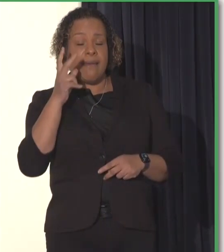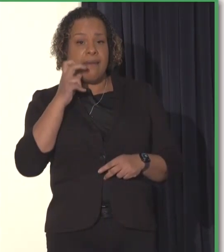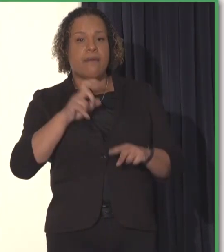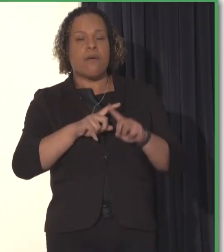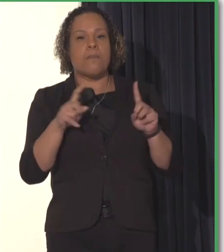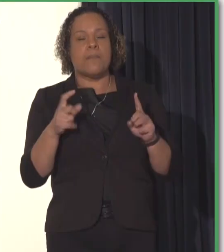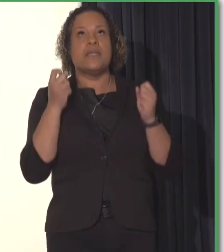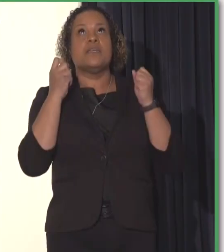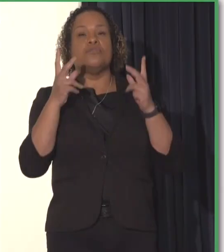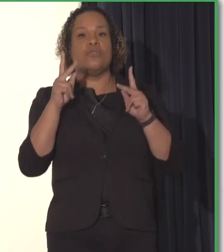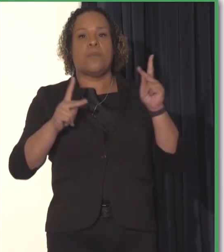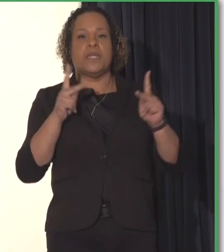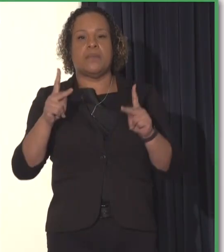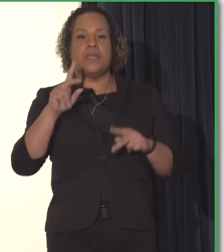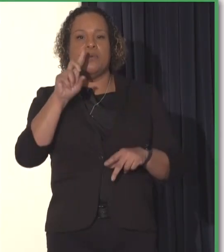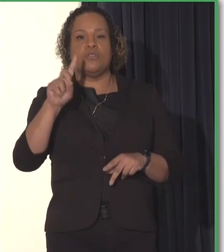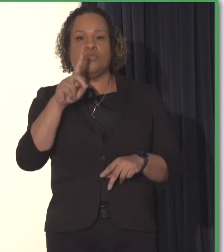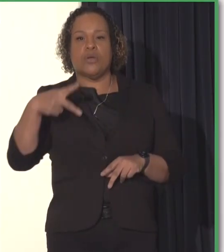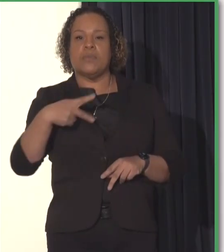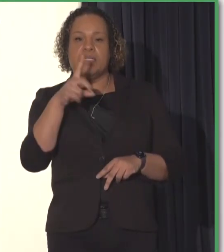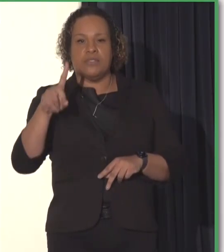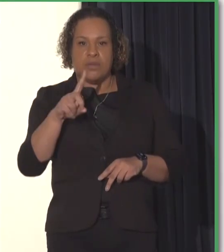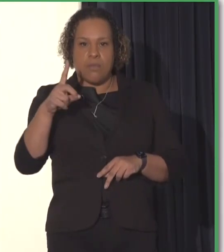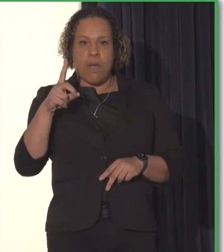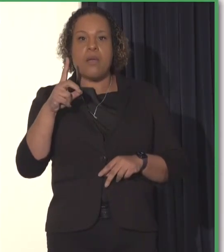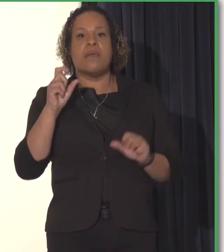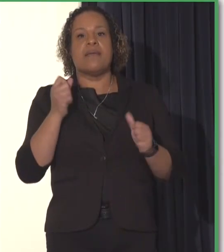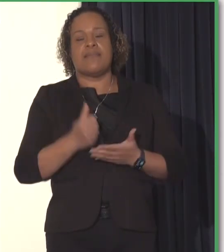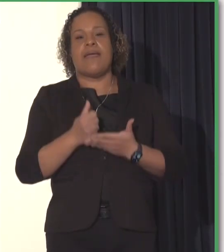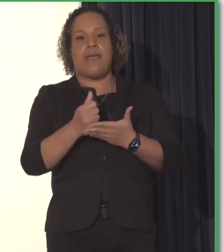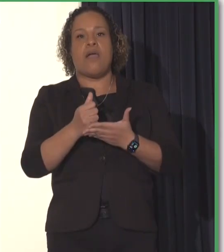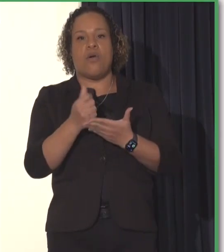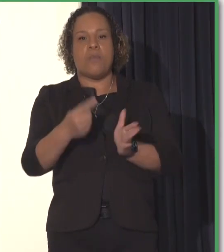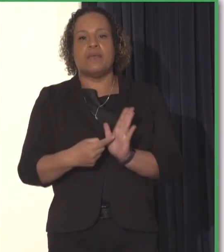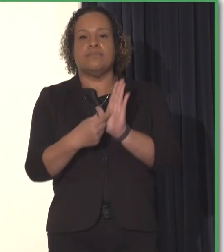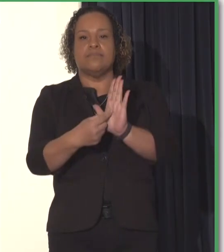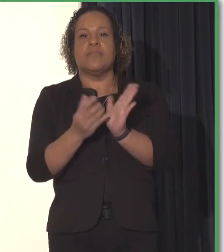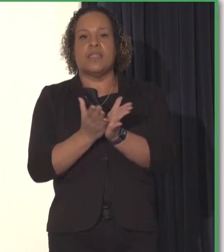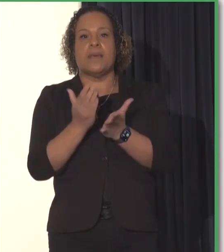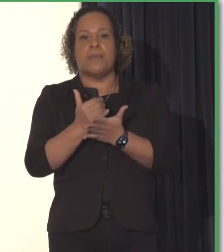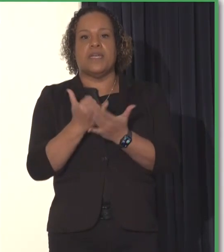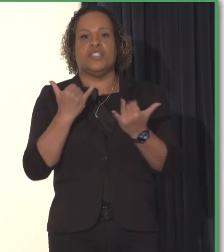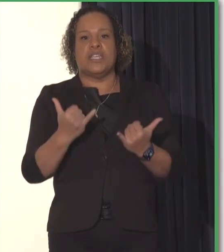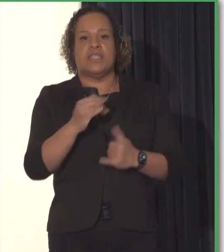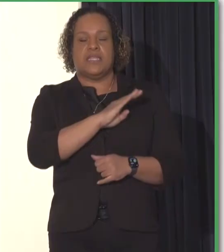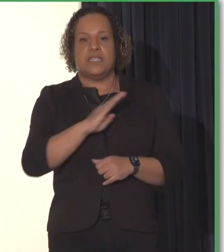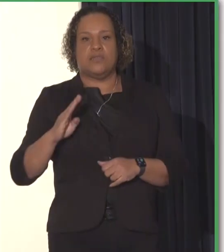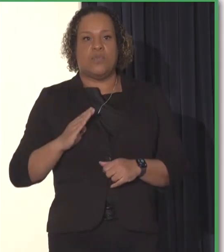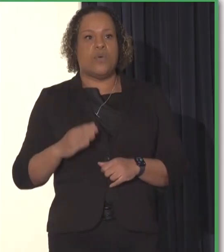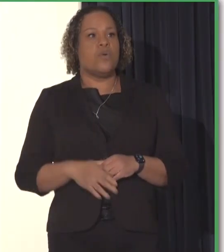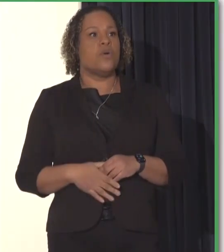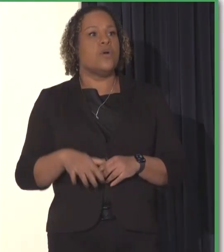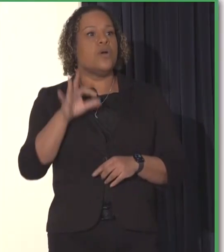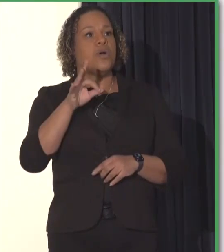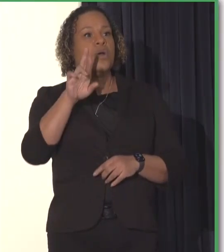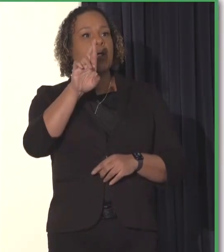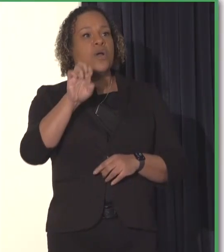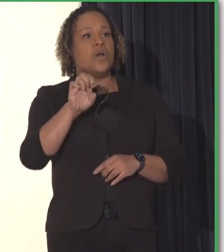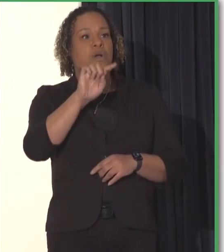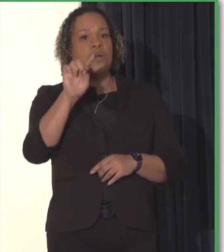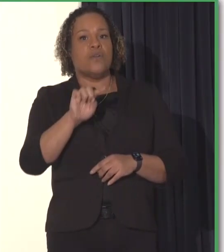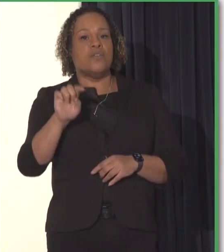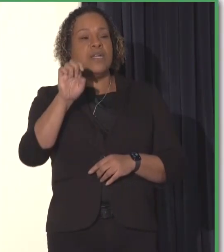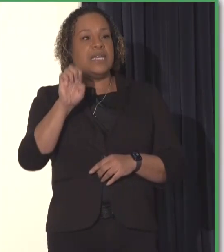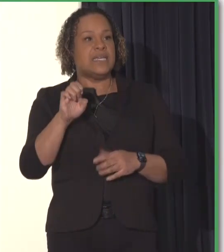help us present this budget in front of this board. Thank you so much. Mr. Freeze, stand up. Thank you. That's our budget